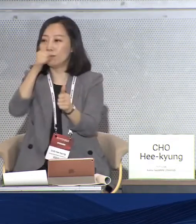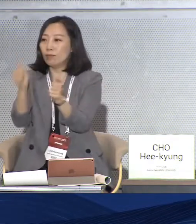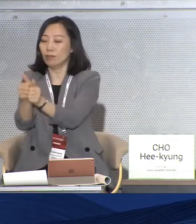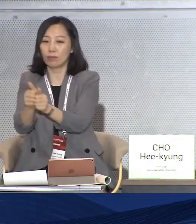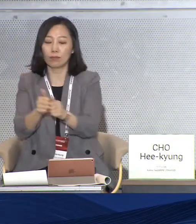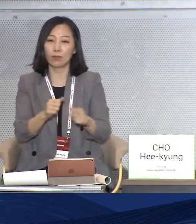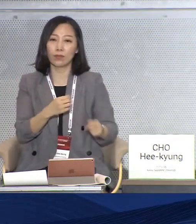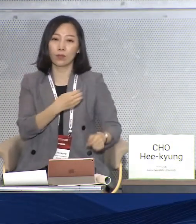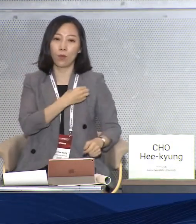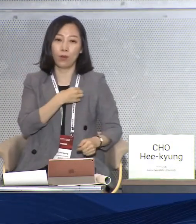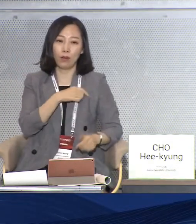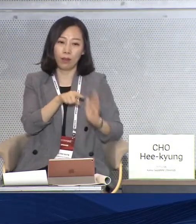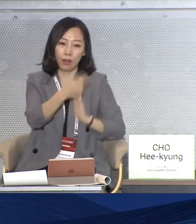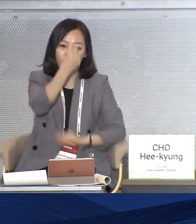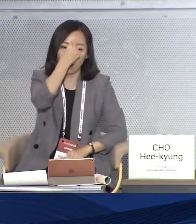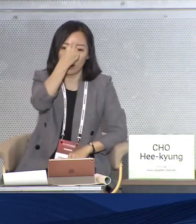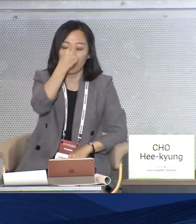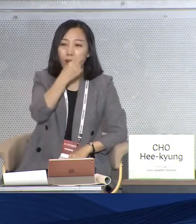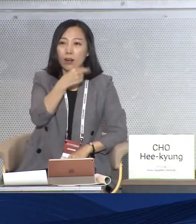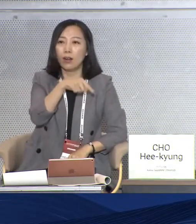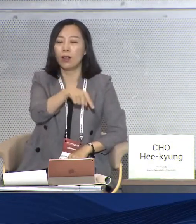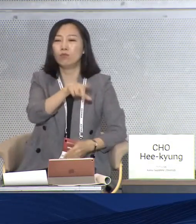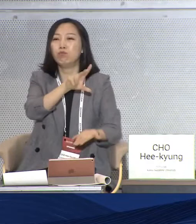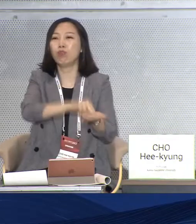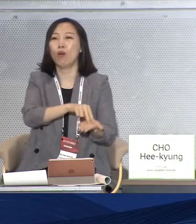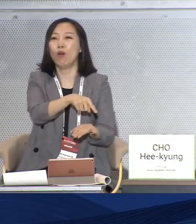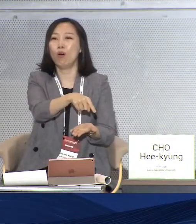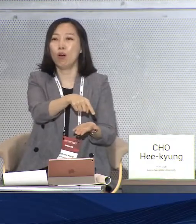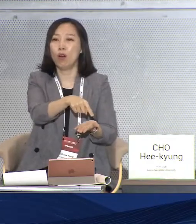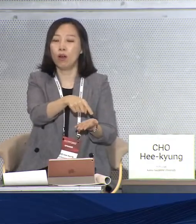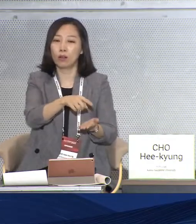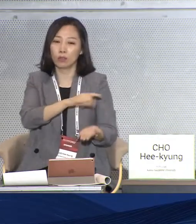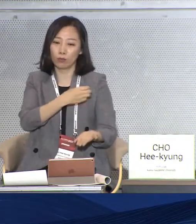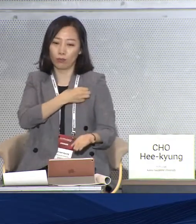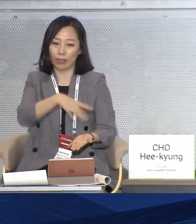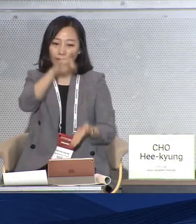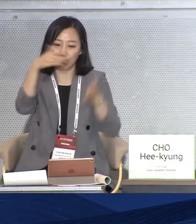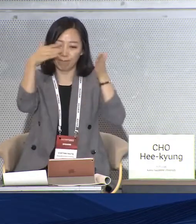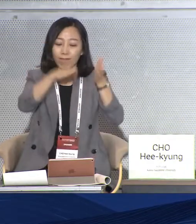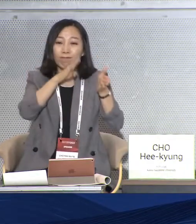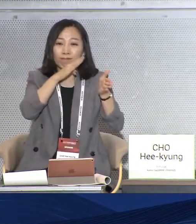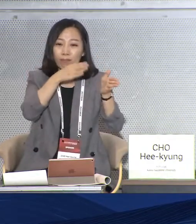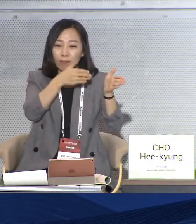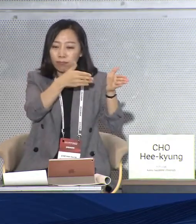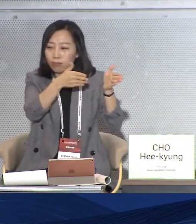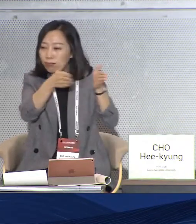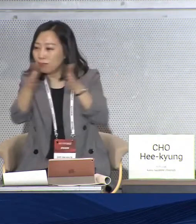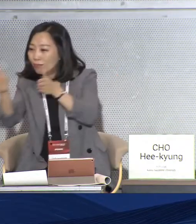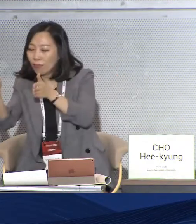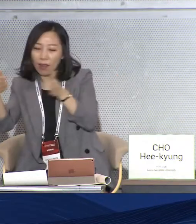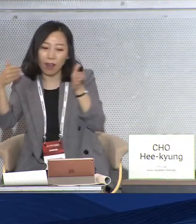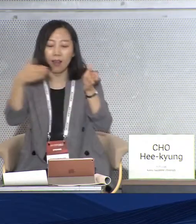members. But when there is an event, when there's a public event,